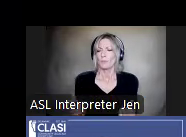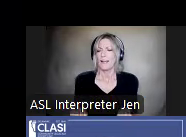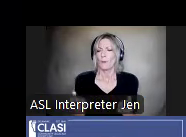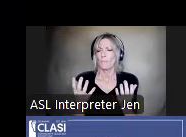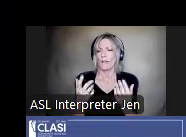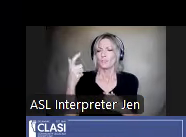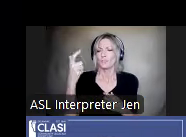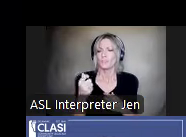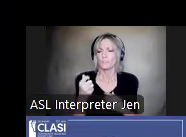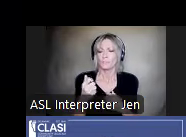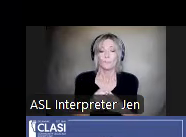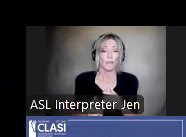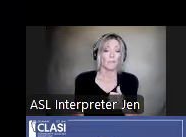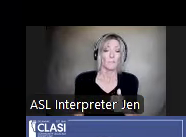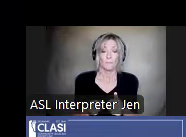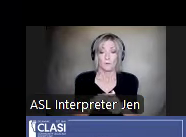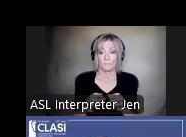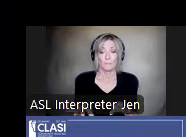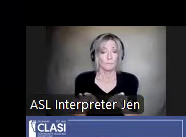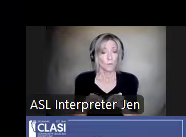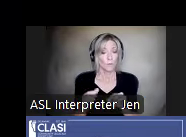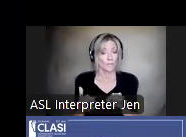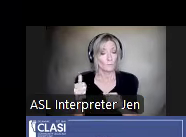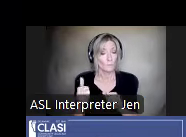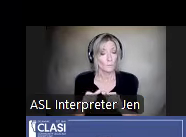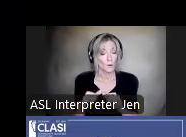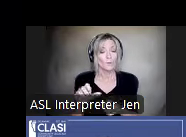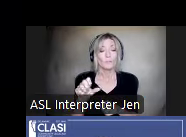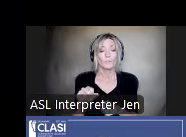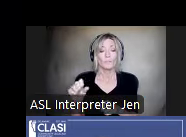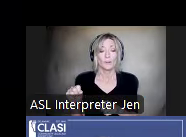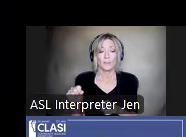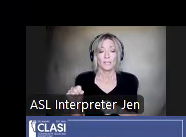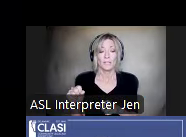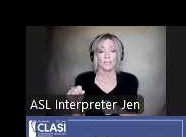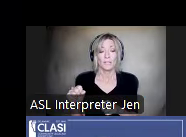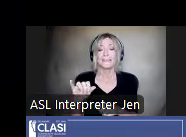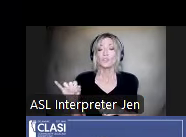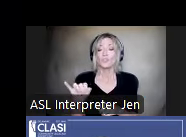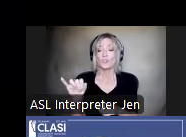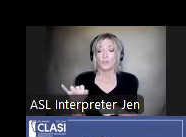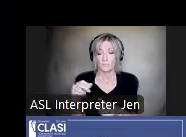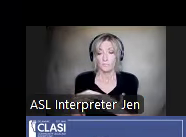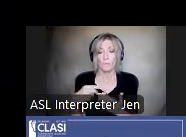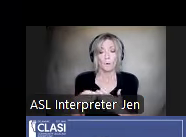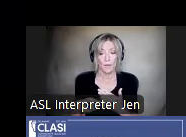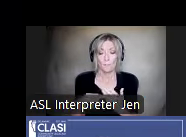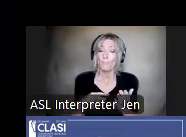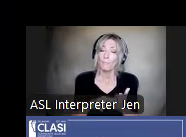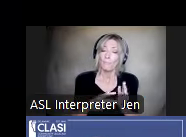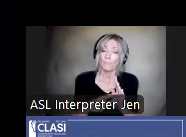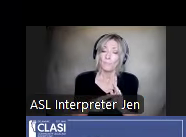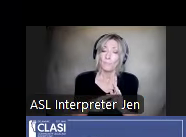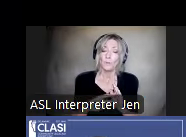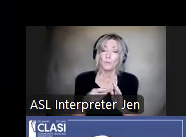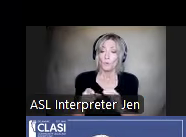The first and most important thing to remember is Social Security is an insurance program. What does that mean? It means